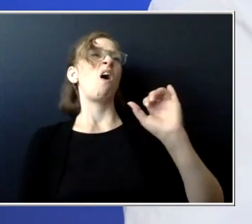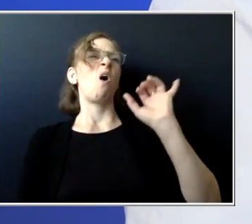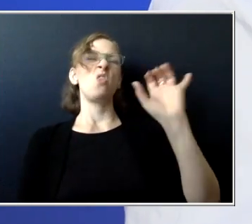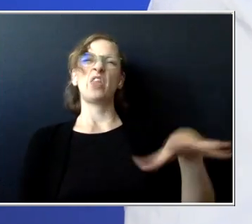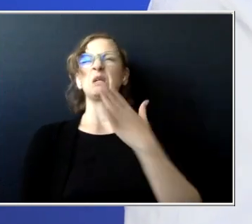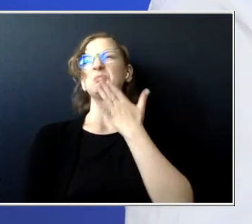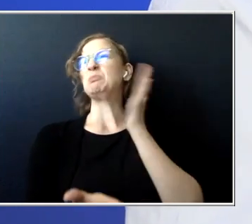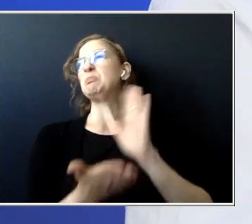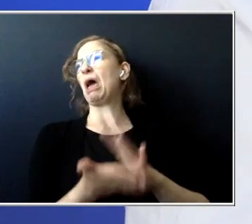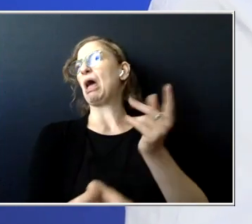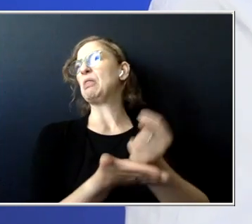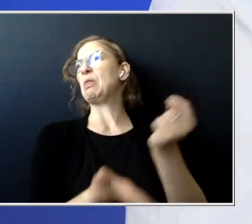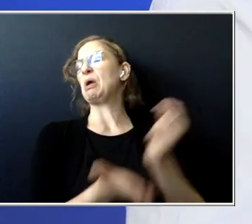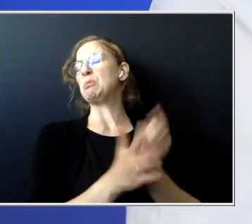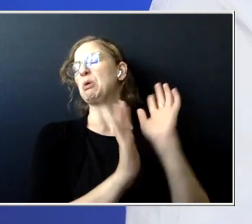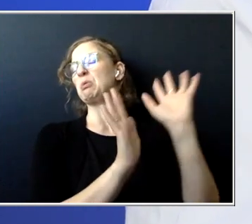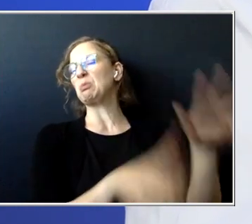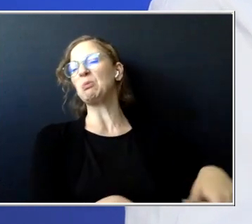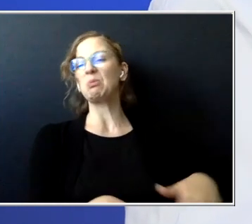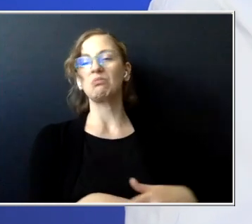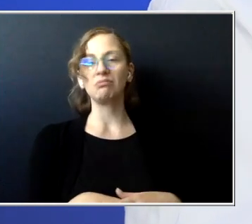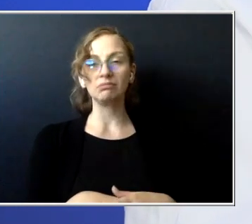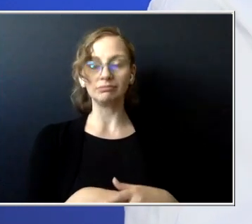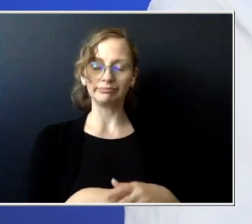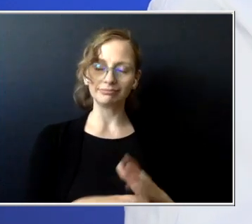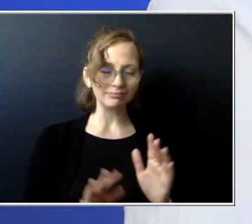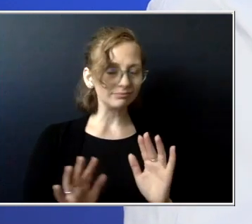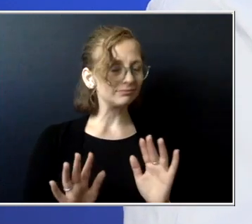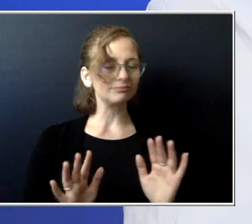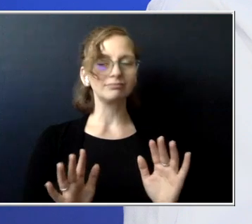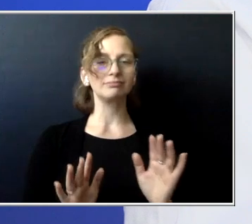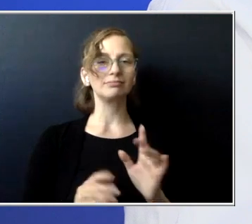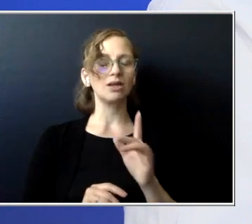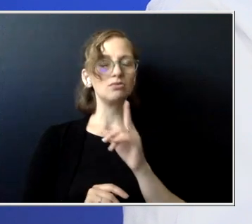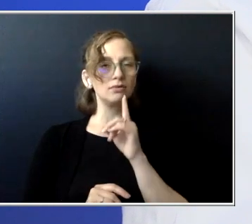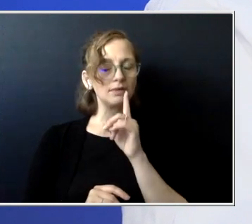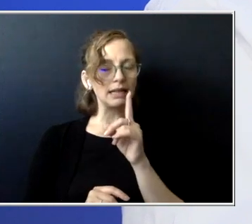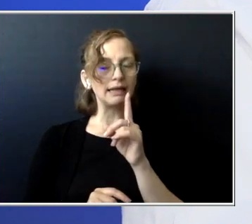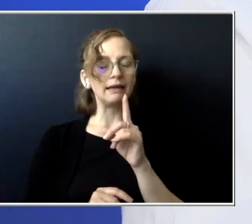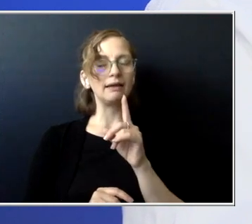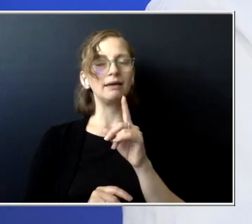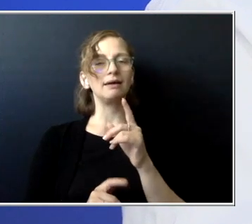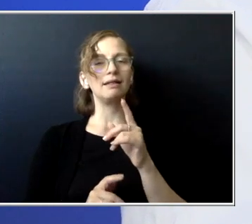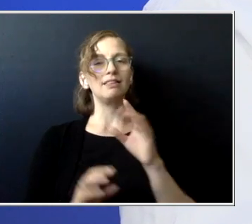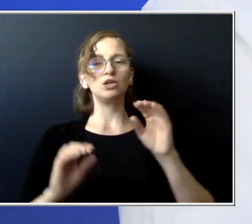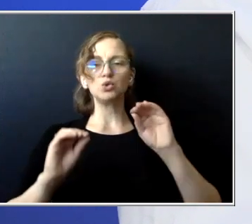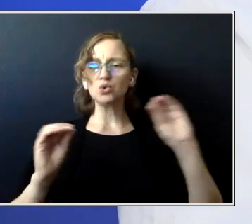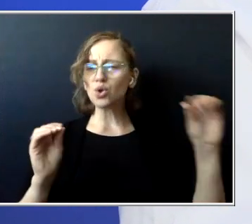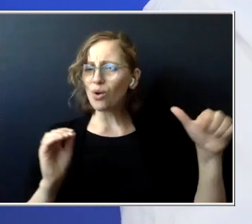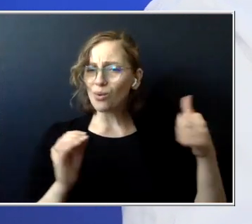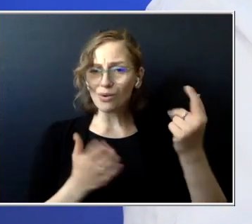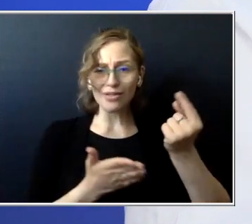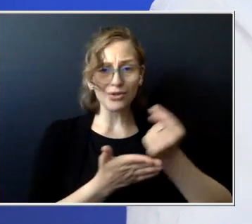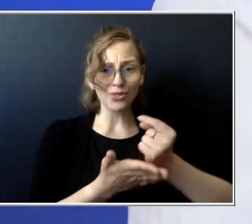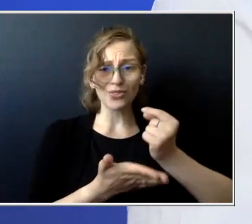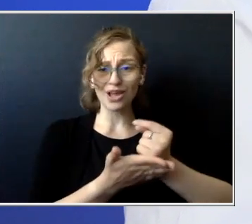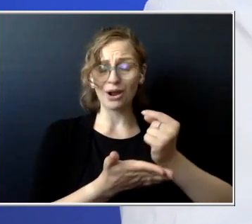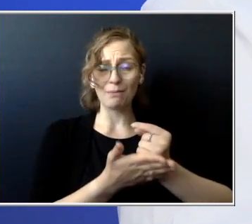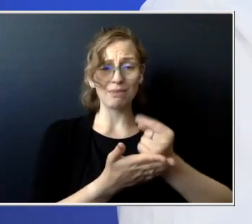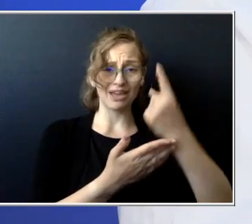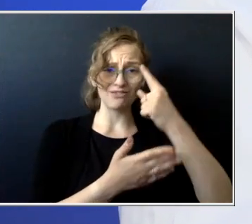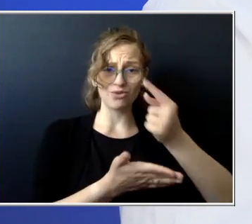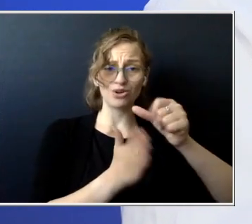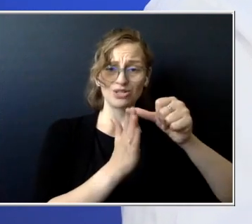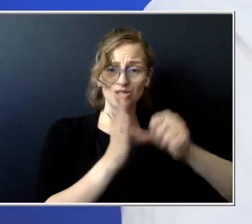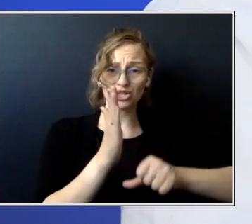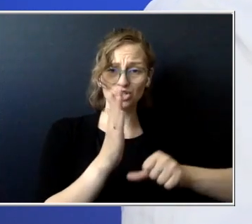is no other therapy in surgery that I'm aware of, other than, say, cataracts and